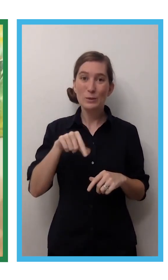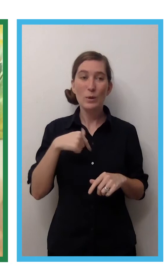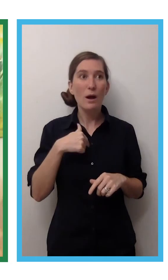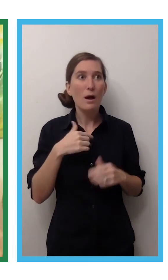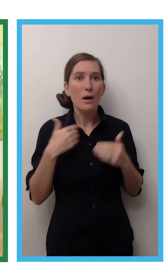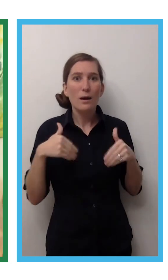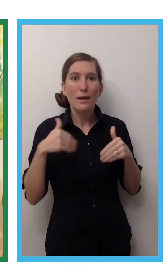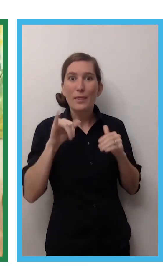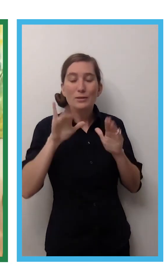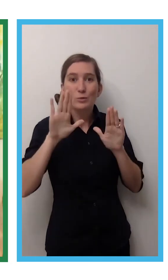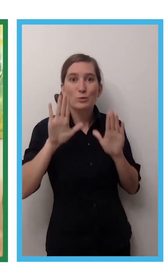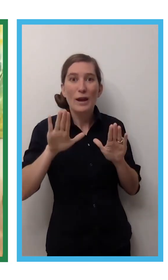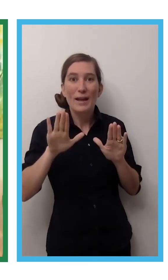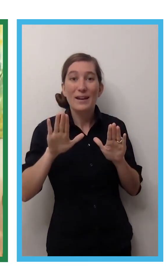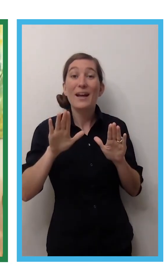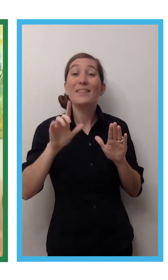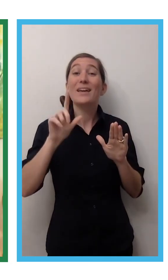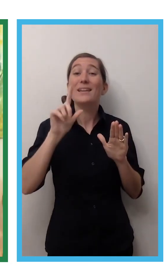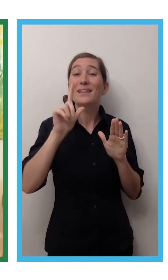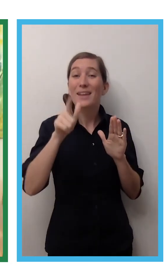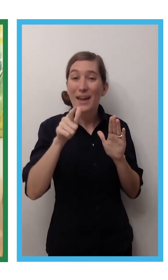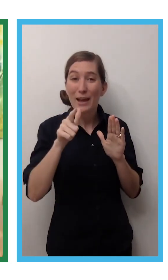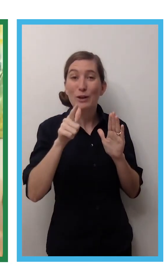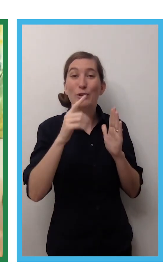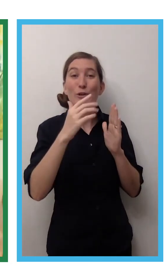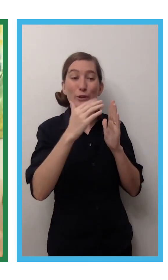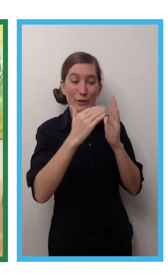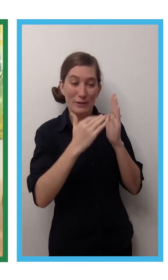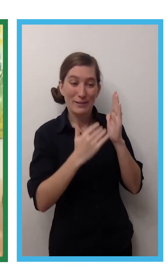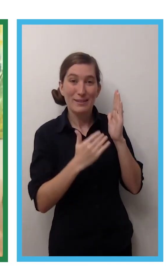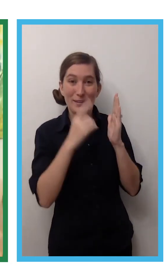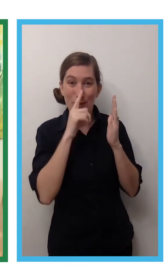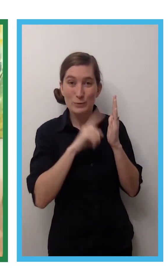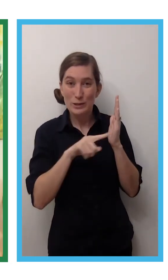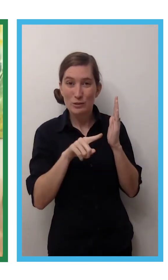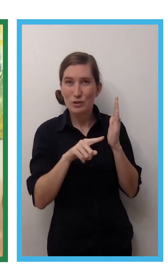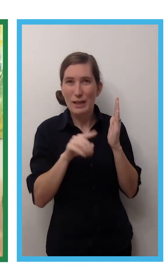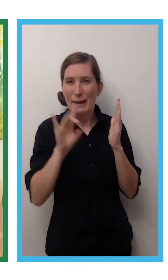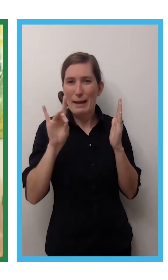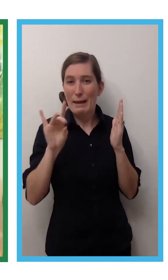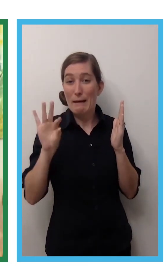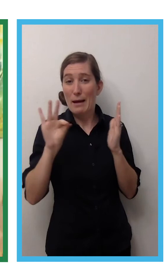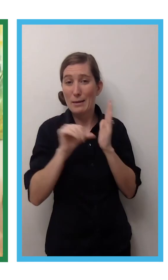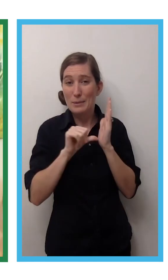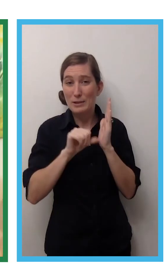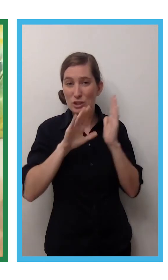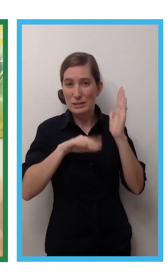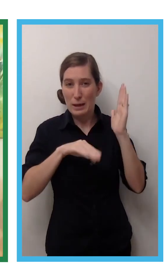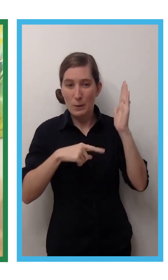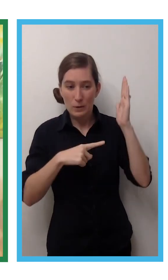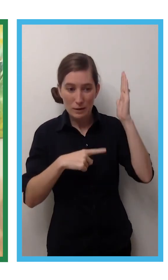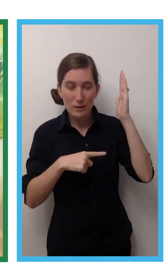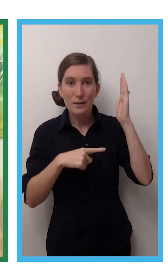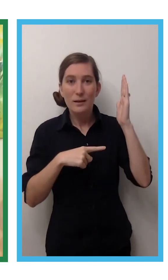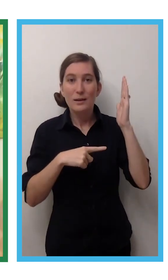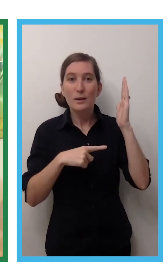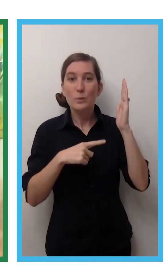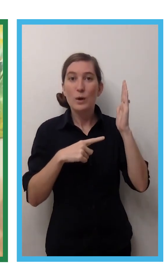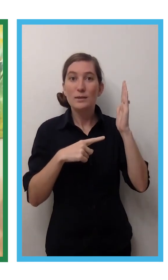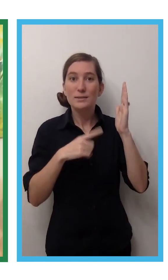down was what were the breakouts. And so, you know, it was this percent for women and this percent for